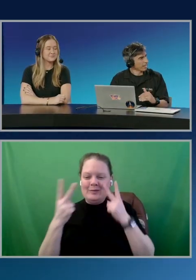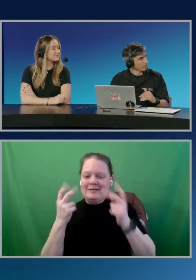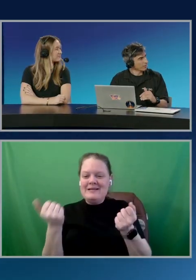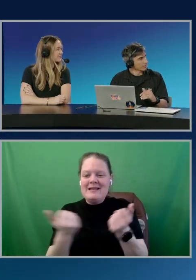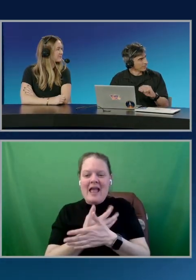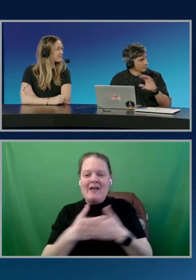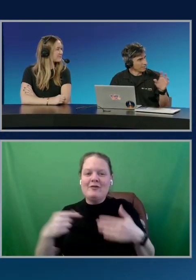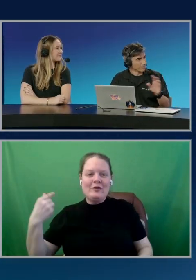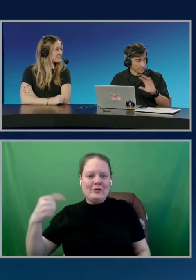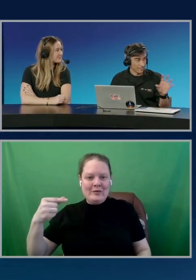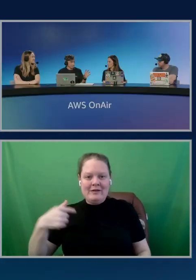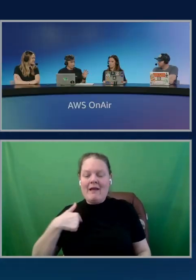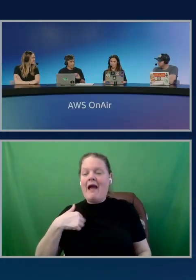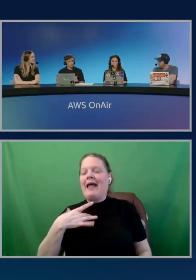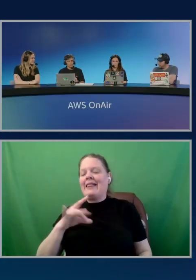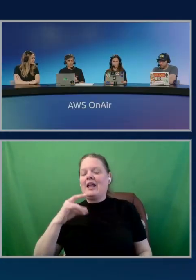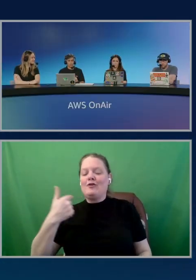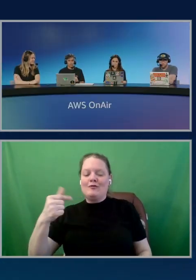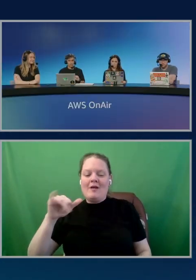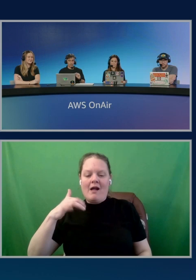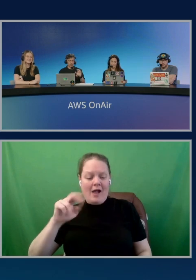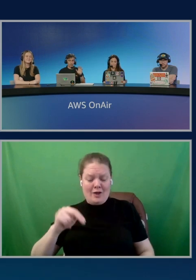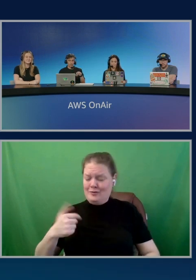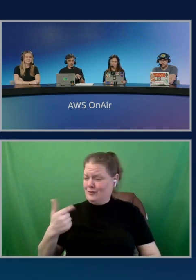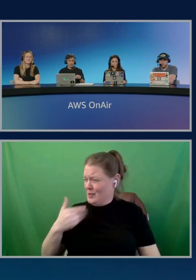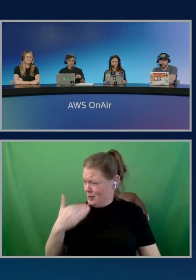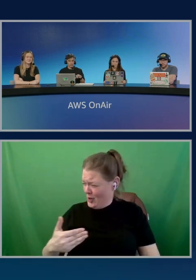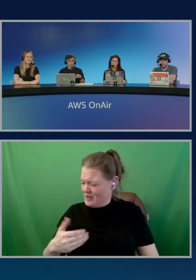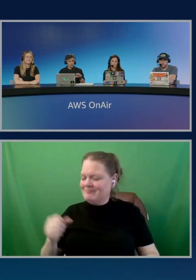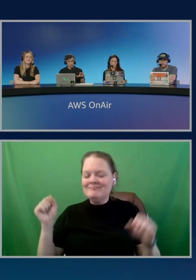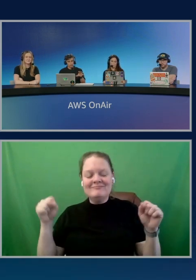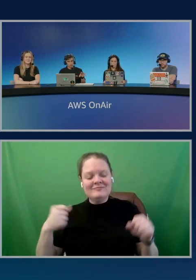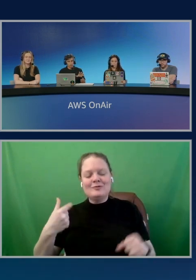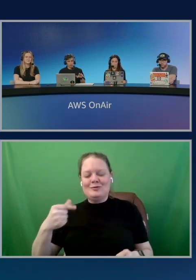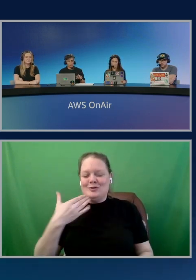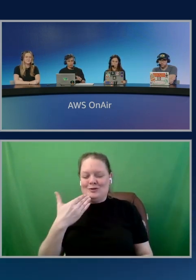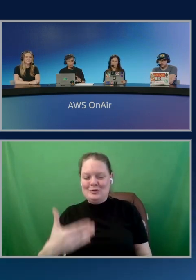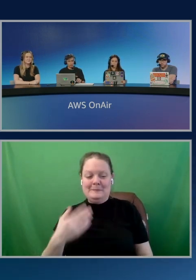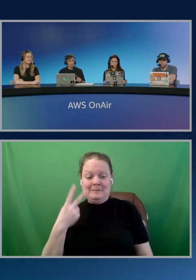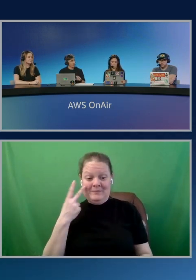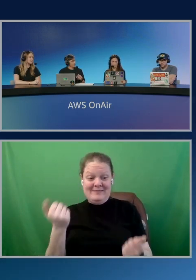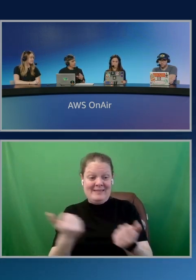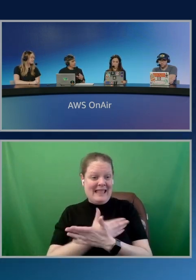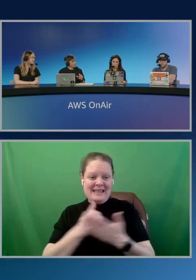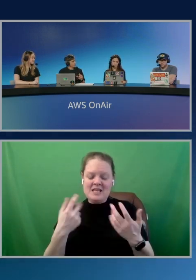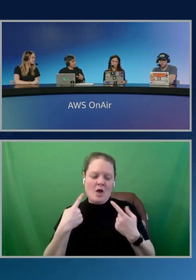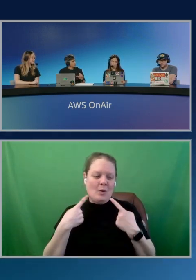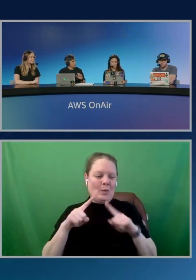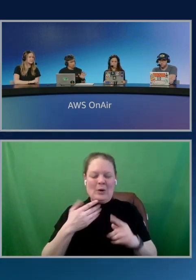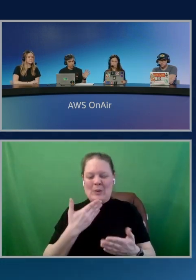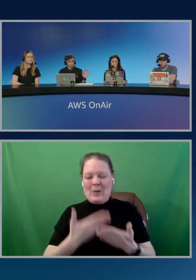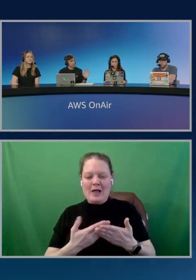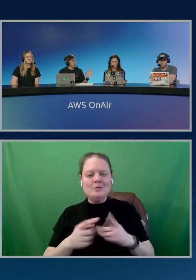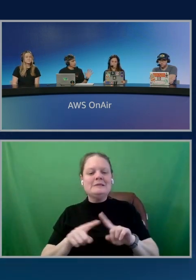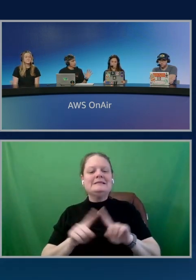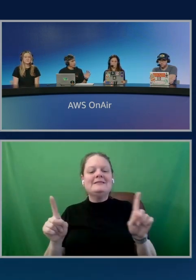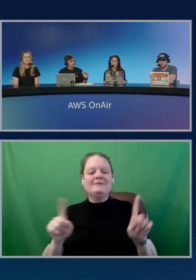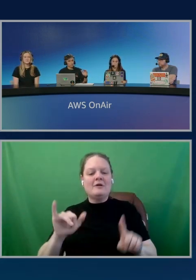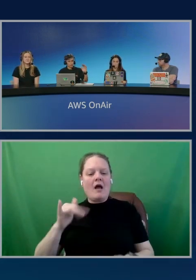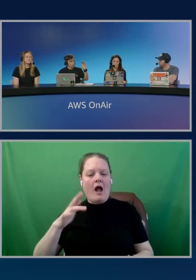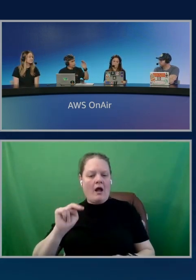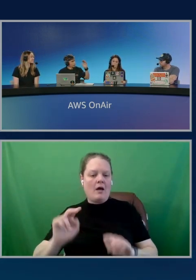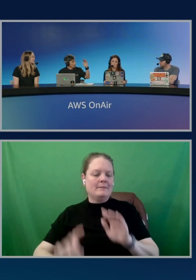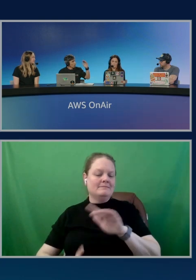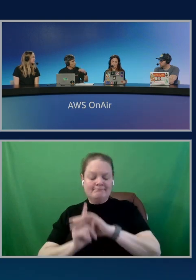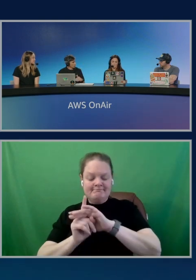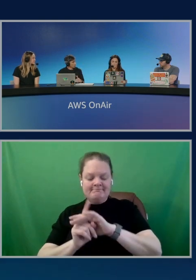green icons. Green's good. Green's Yeah. good. Yeah. So if you find anything that doesn't really work well, you see a different icon, and don't be afraid.